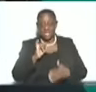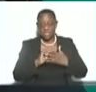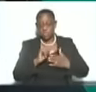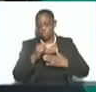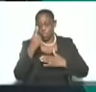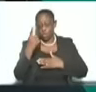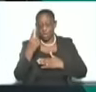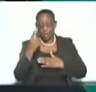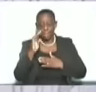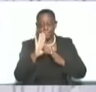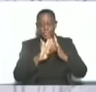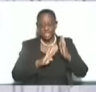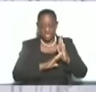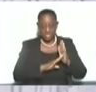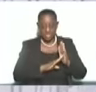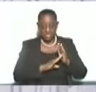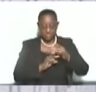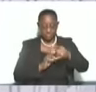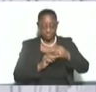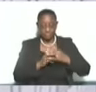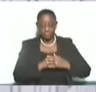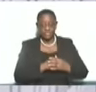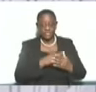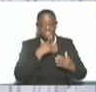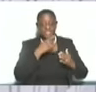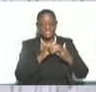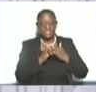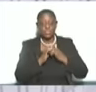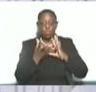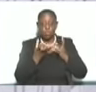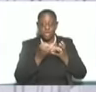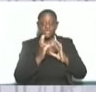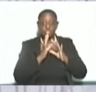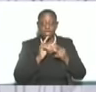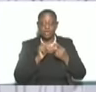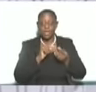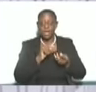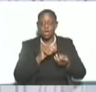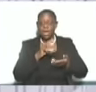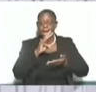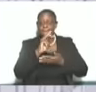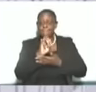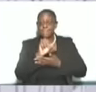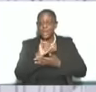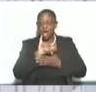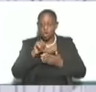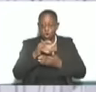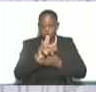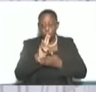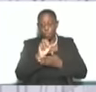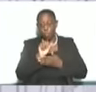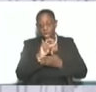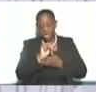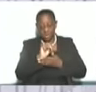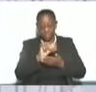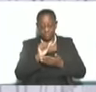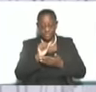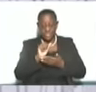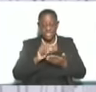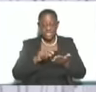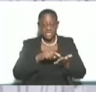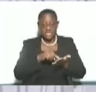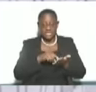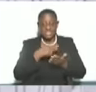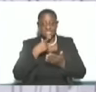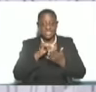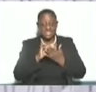will return to the House floor. The government intends to tackle the issue of marijuana. So that's something we have in our blueprint for change. It's something that the Attorney General